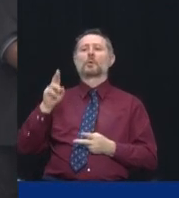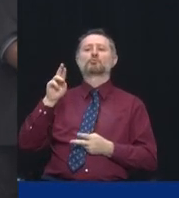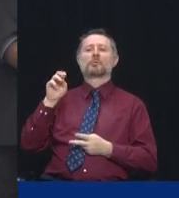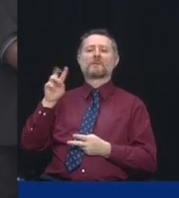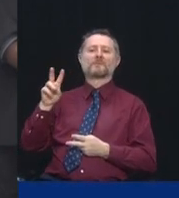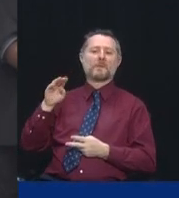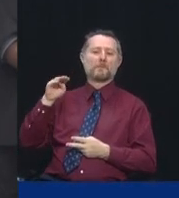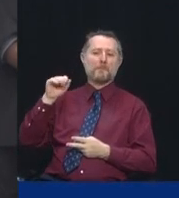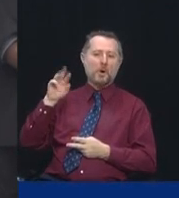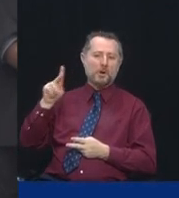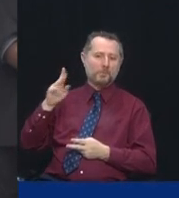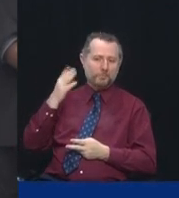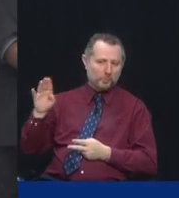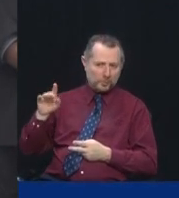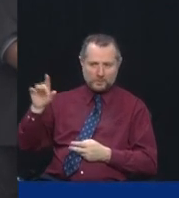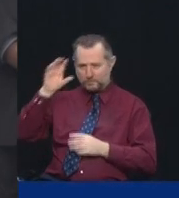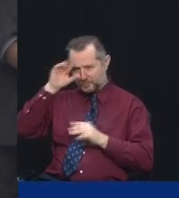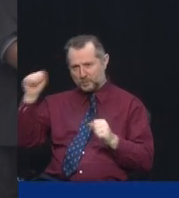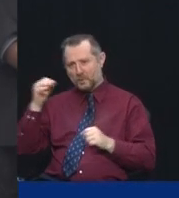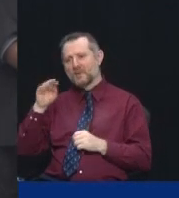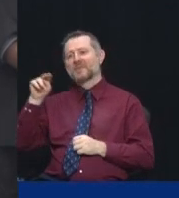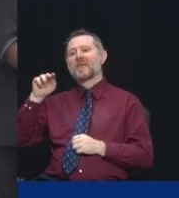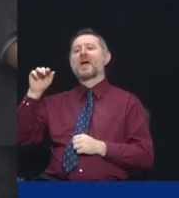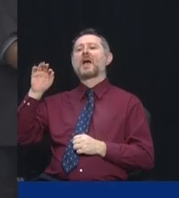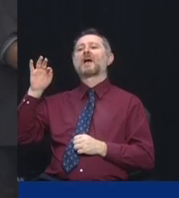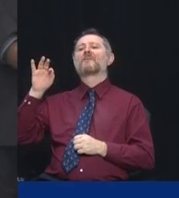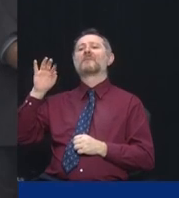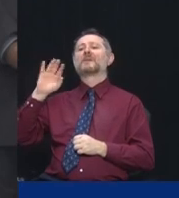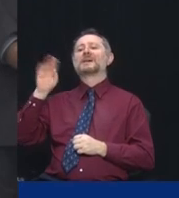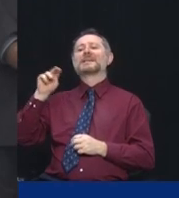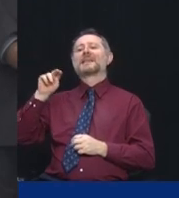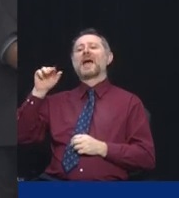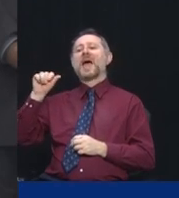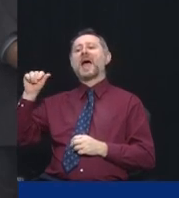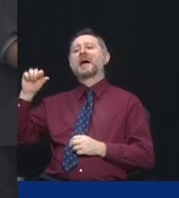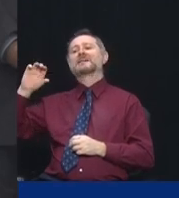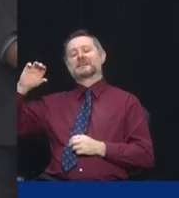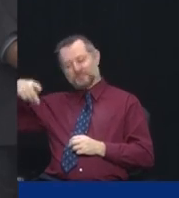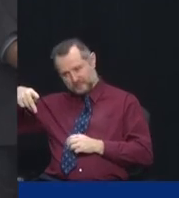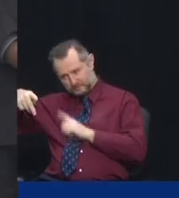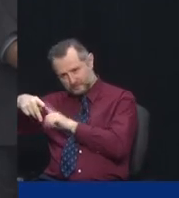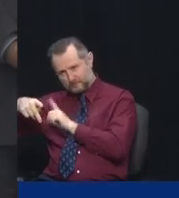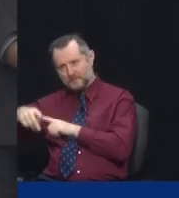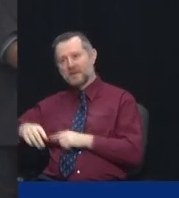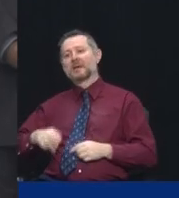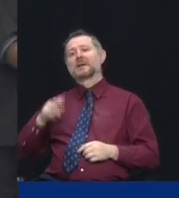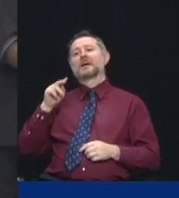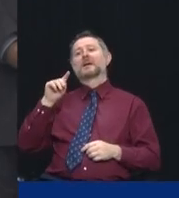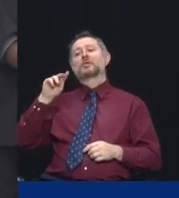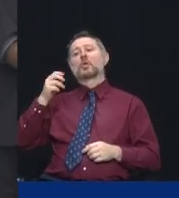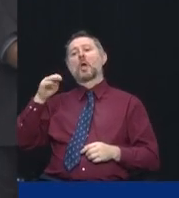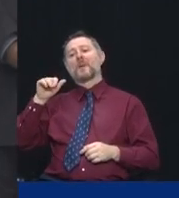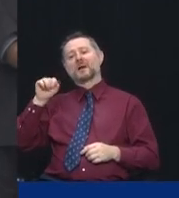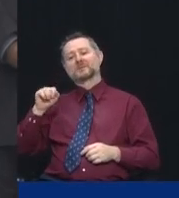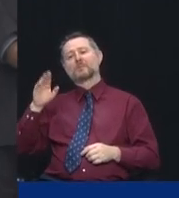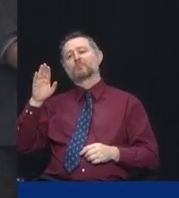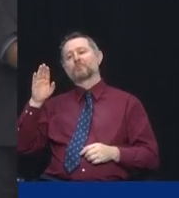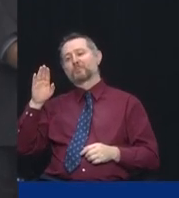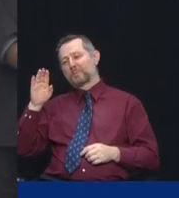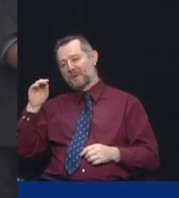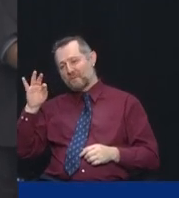the NAACP, Thomas Buford, the president of the Buffalo Urban League, SUNY